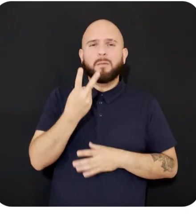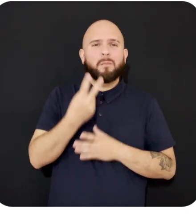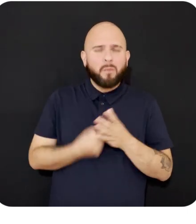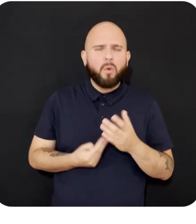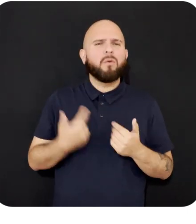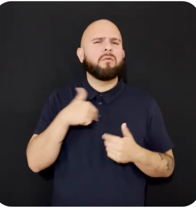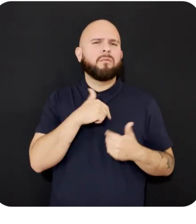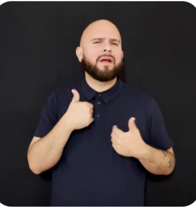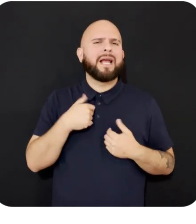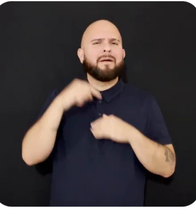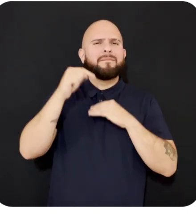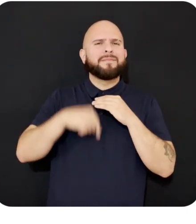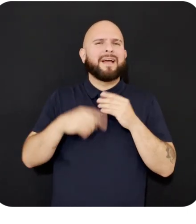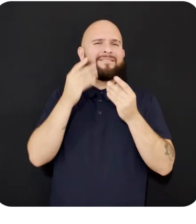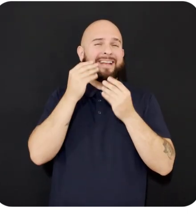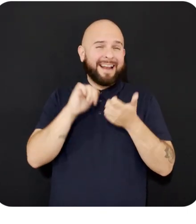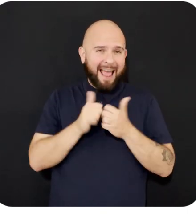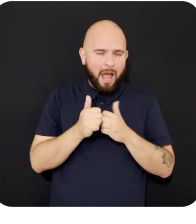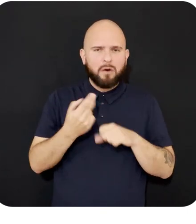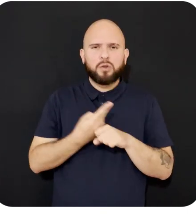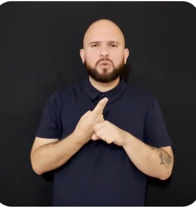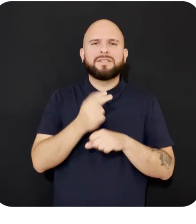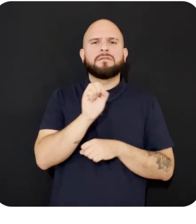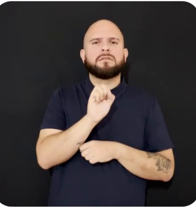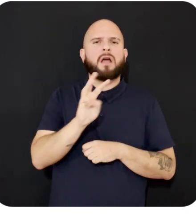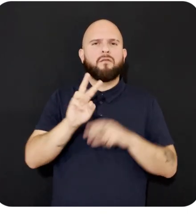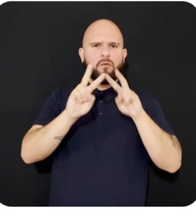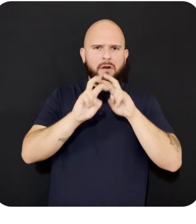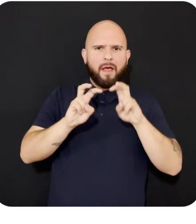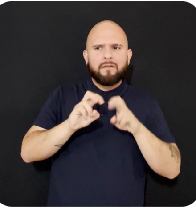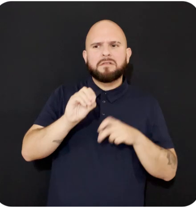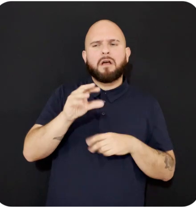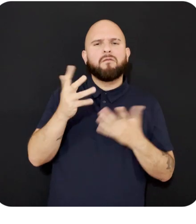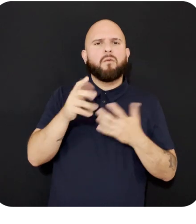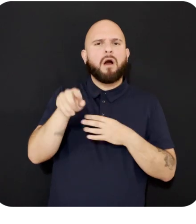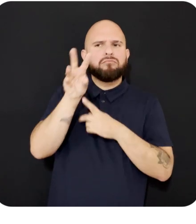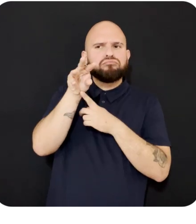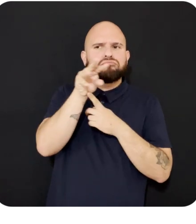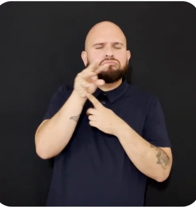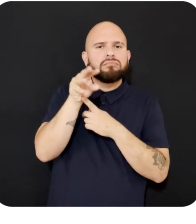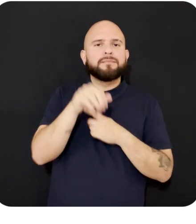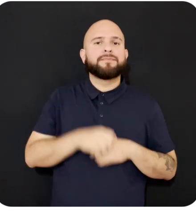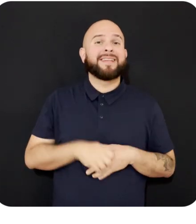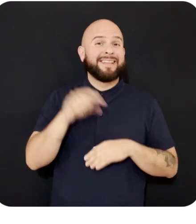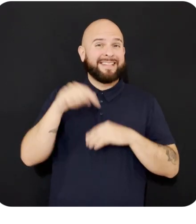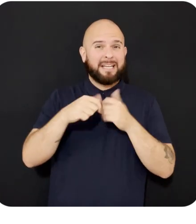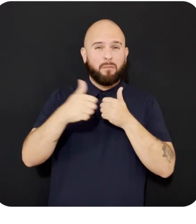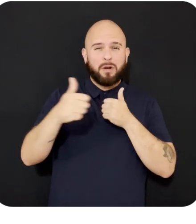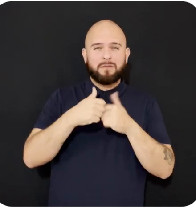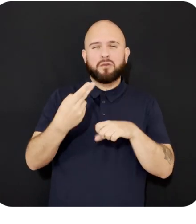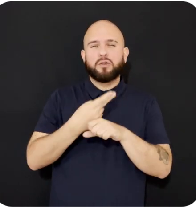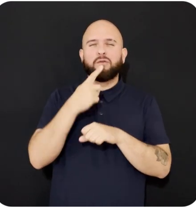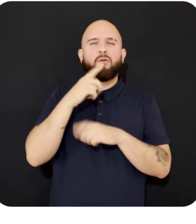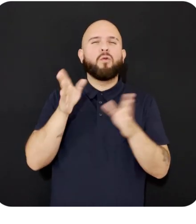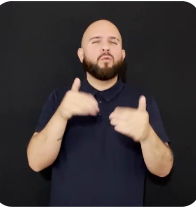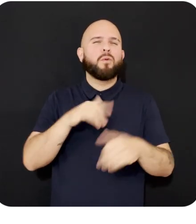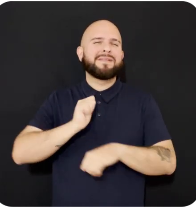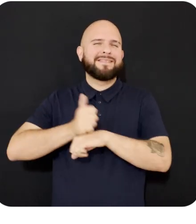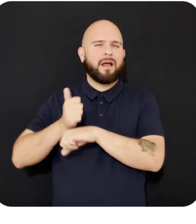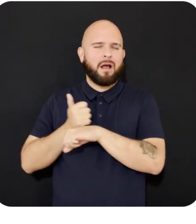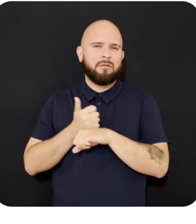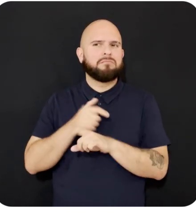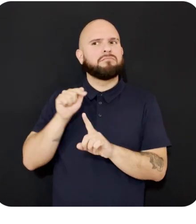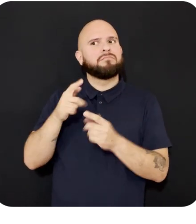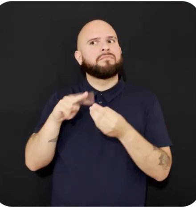generating depth data when needed via software analysis of camera images. The depth projector is mainly used in room setup to generate a little